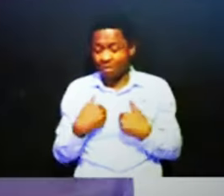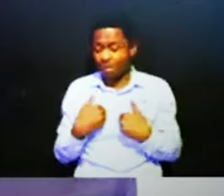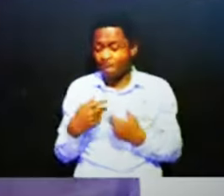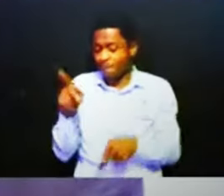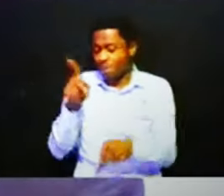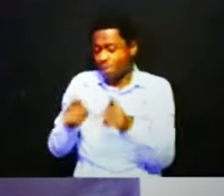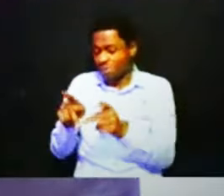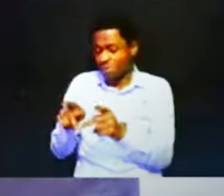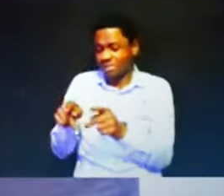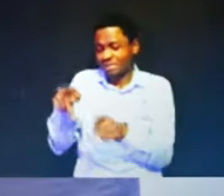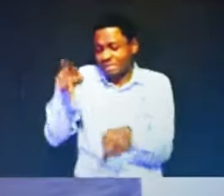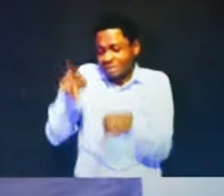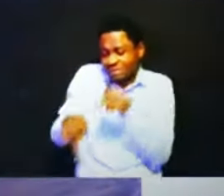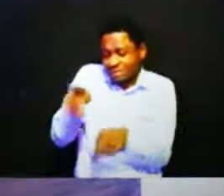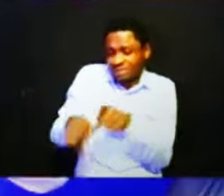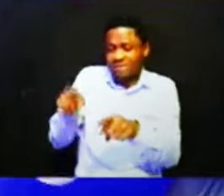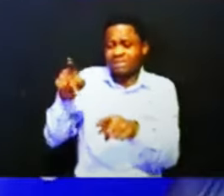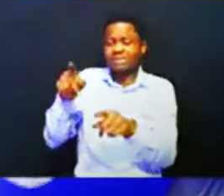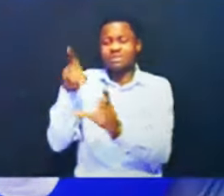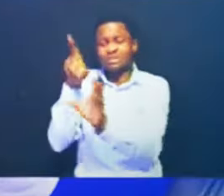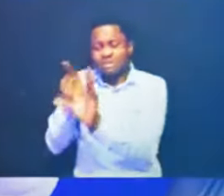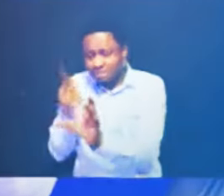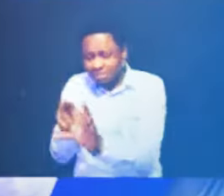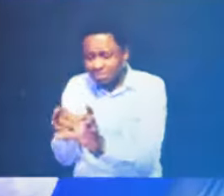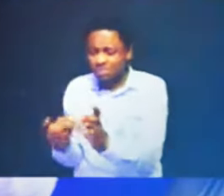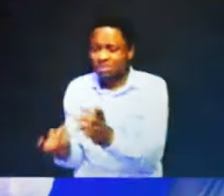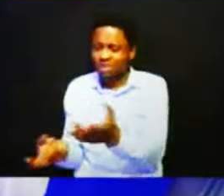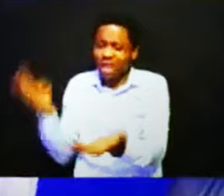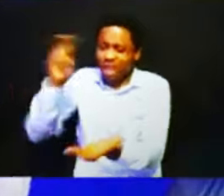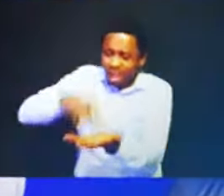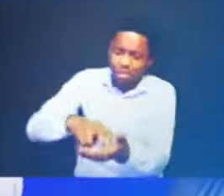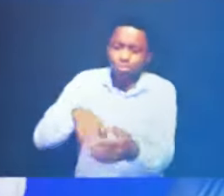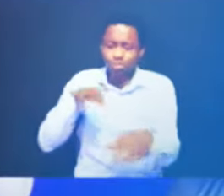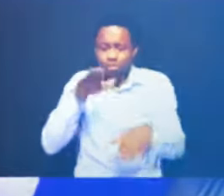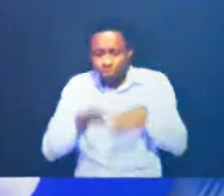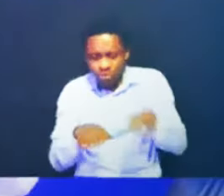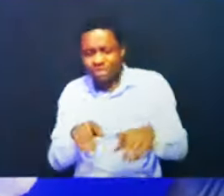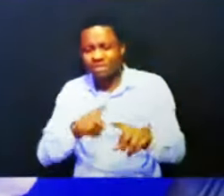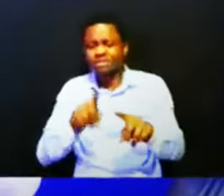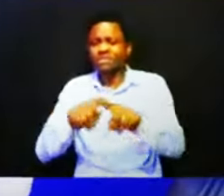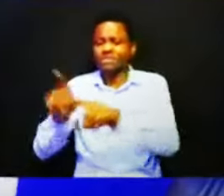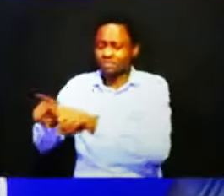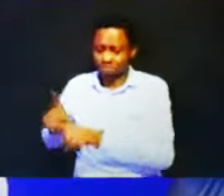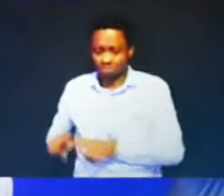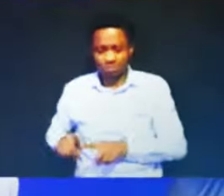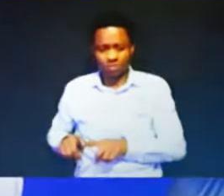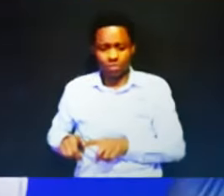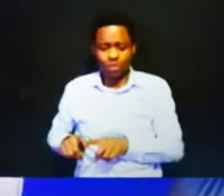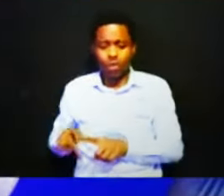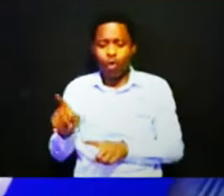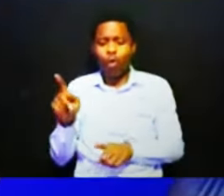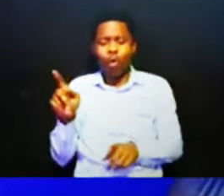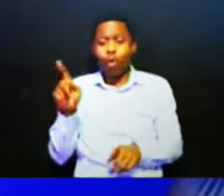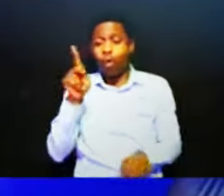lame, standing on their feet, jumping and leaping, they will be shouting and praising